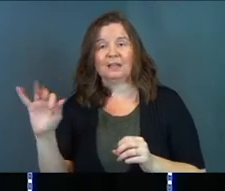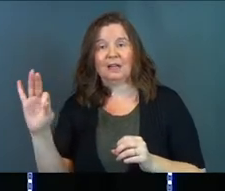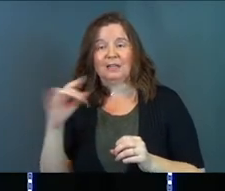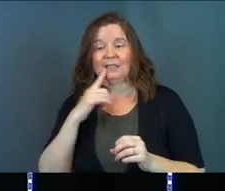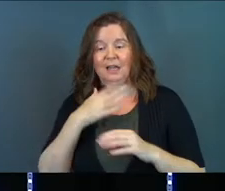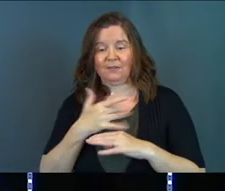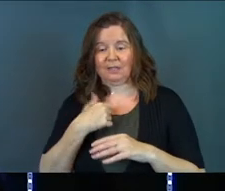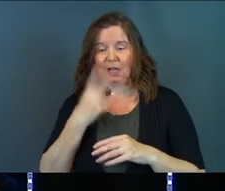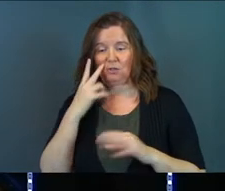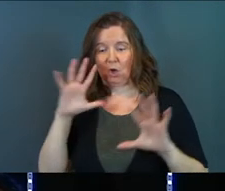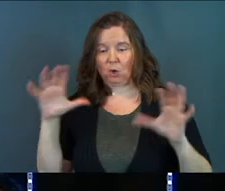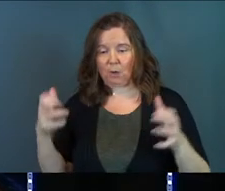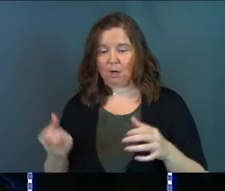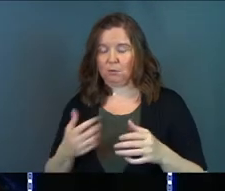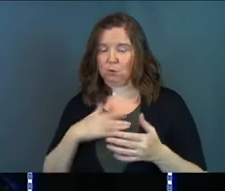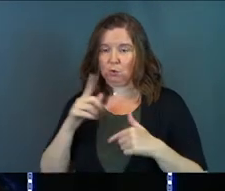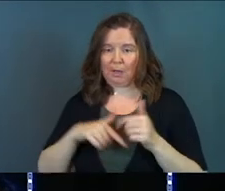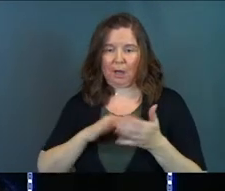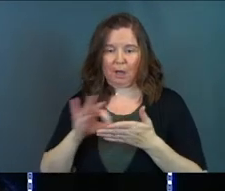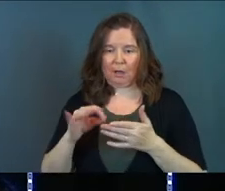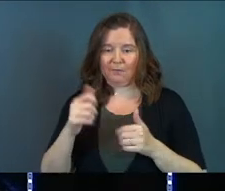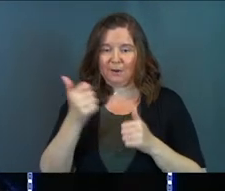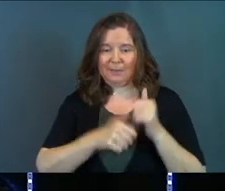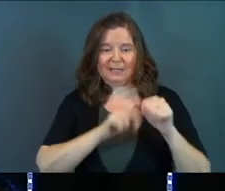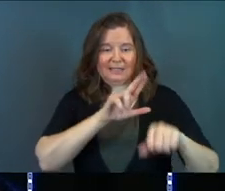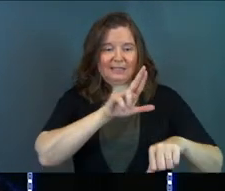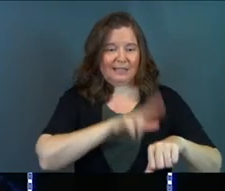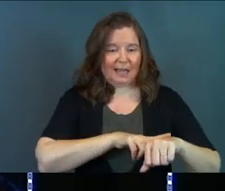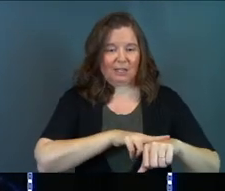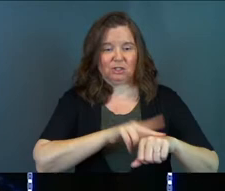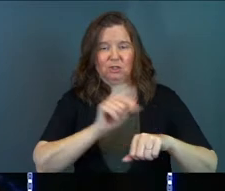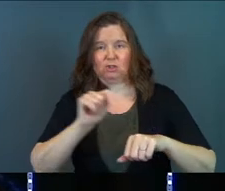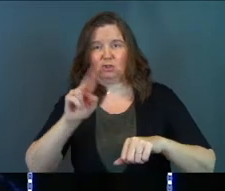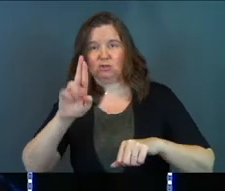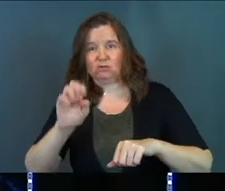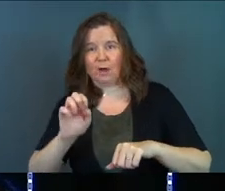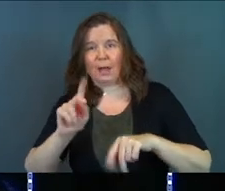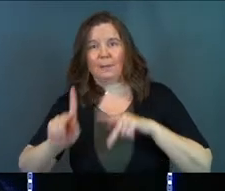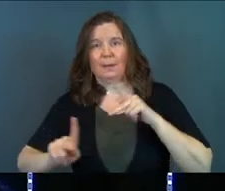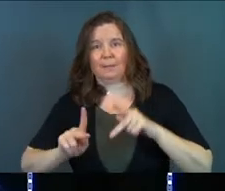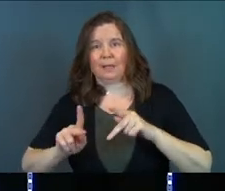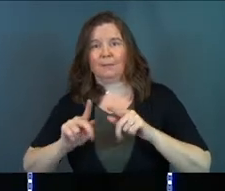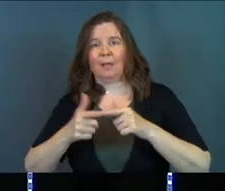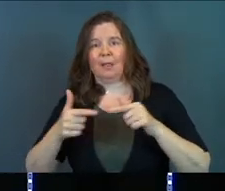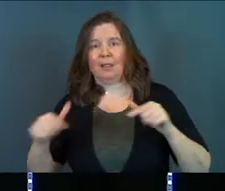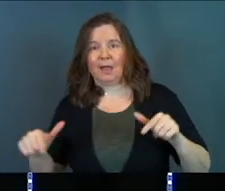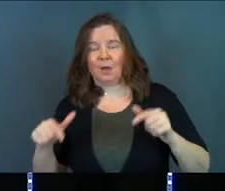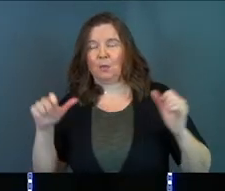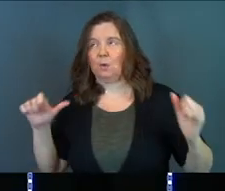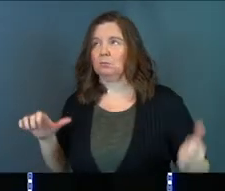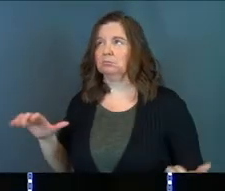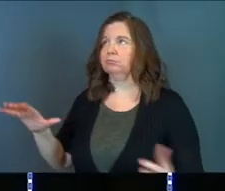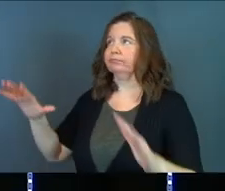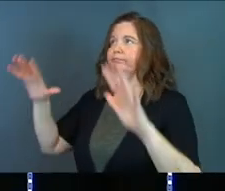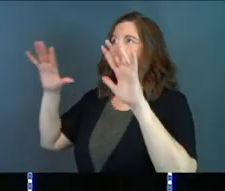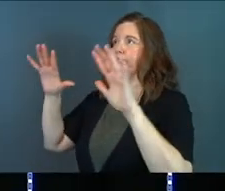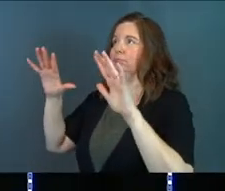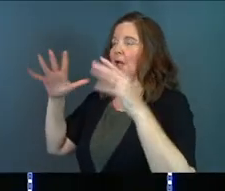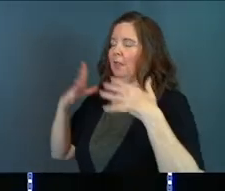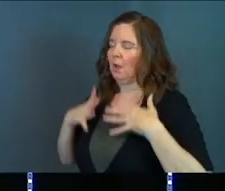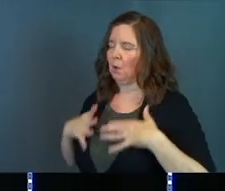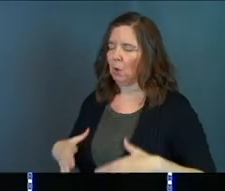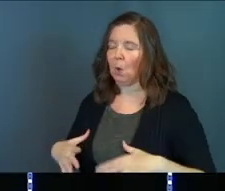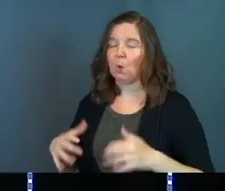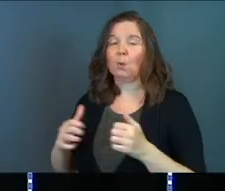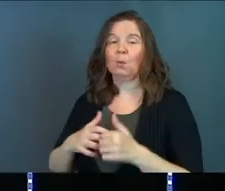says, after this, I saw a crowd too great to count from every nation and tribe and people and language. And they were standing in front of the throne and before the Lamb. And they were clothed